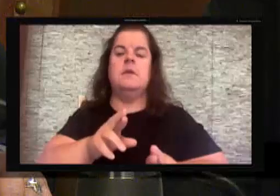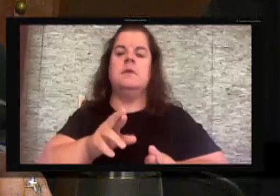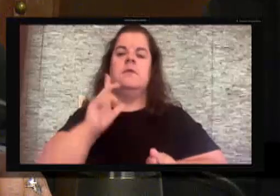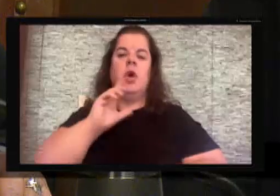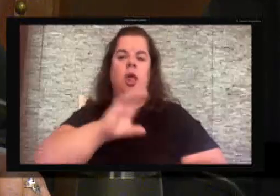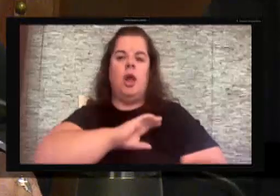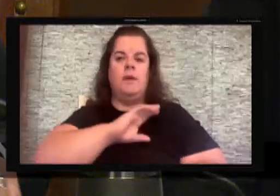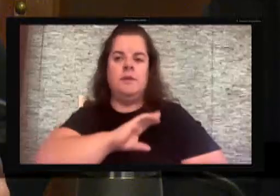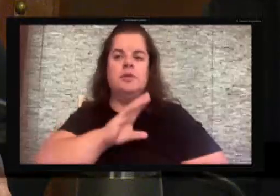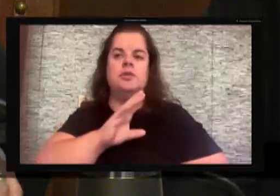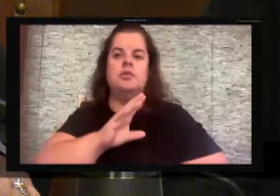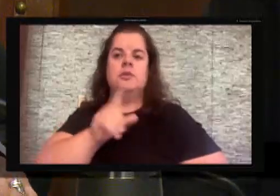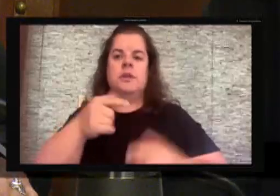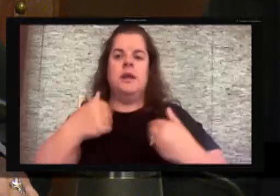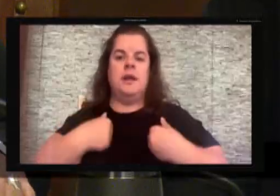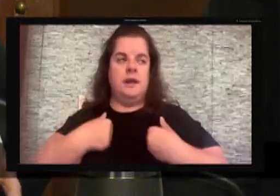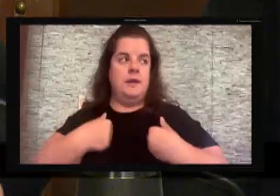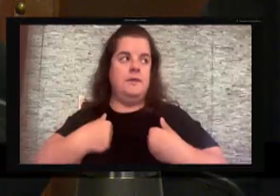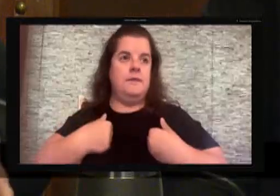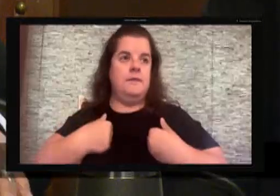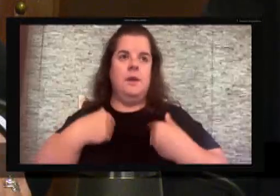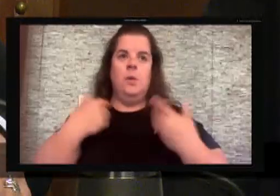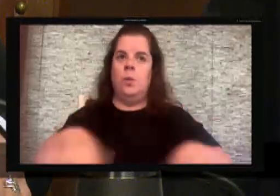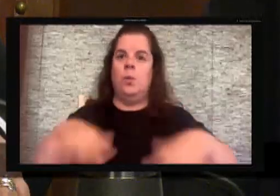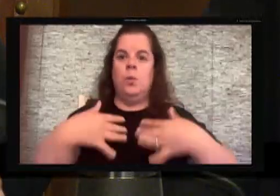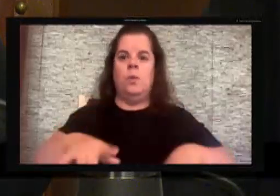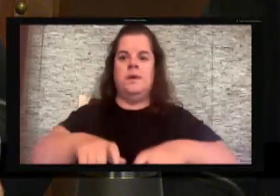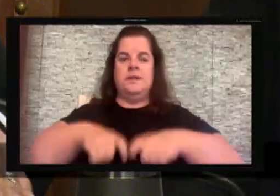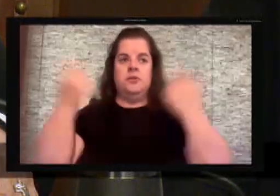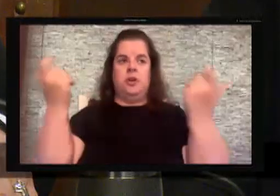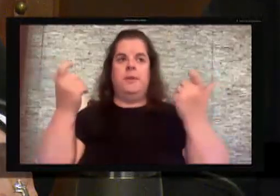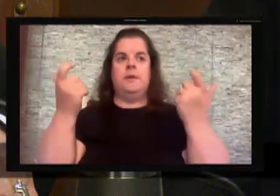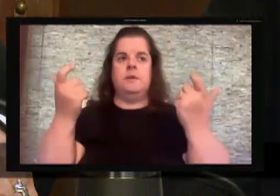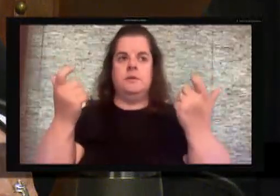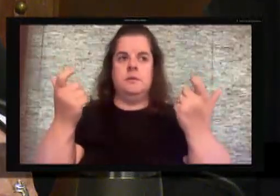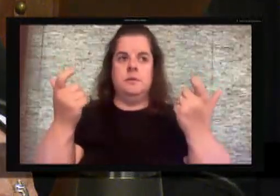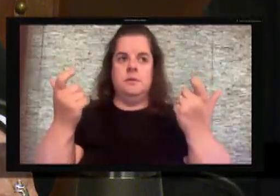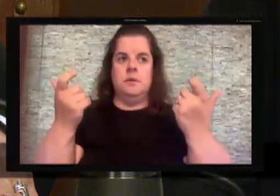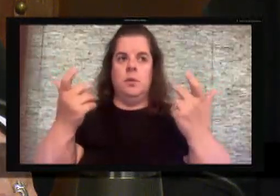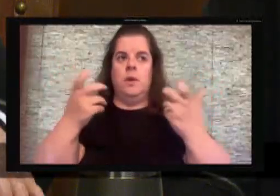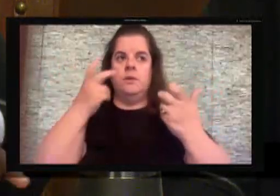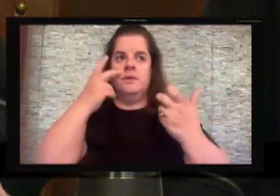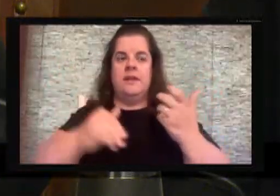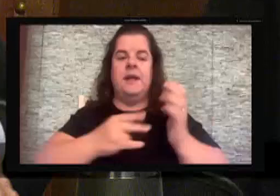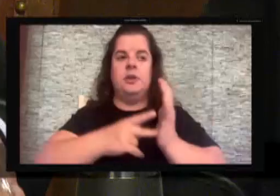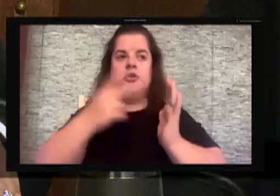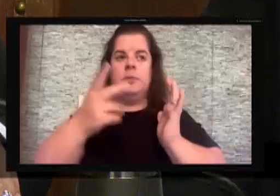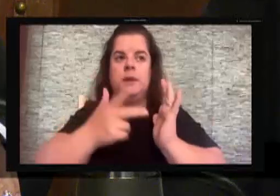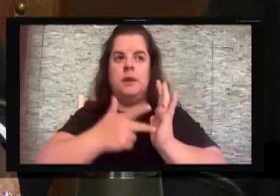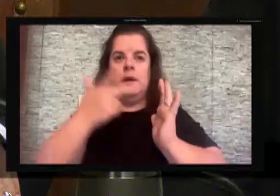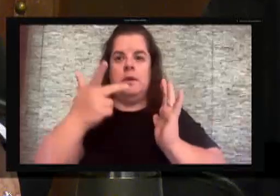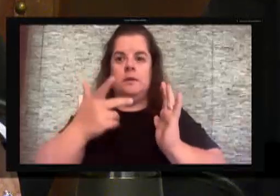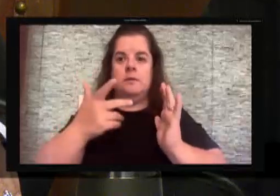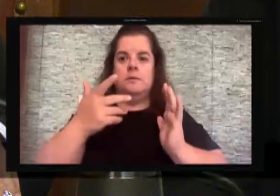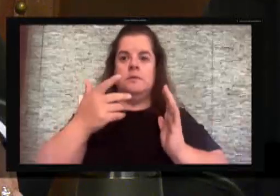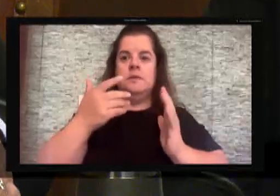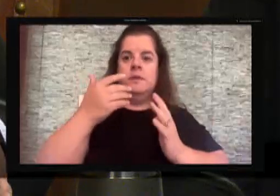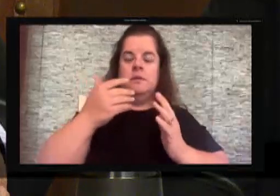for the residents is tremendous. And I would love to see that like duplicated across the city of Pittsburgh. I don't know what's so